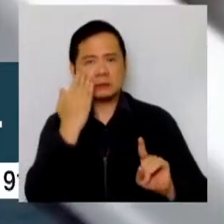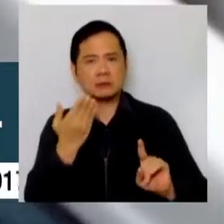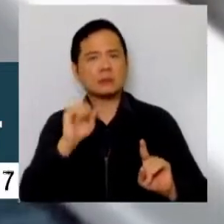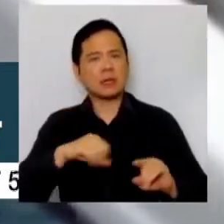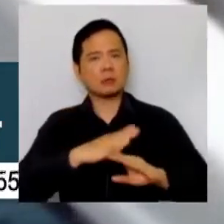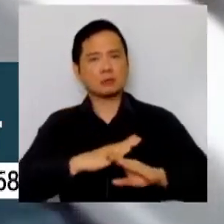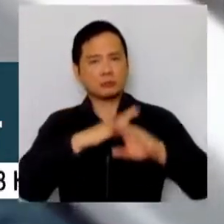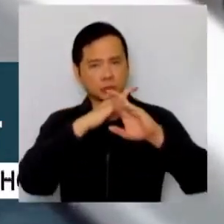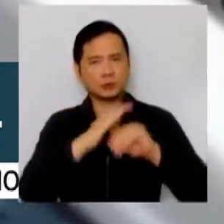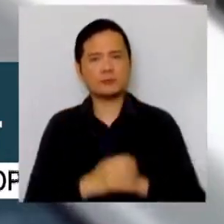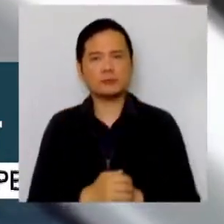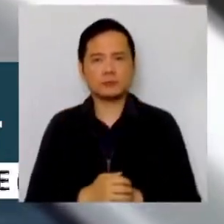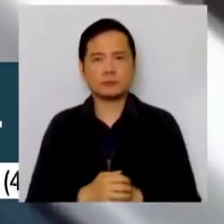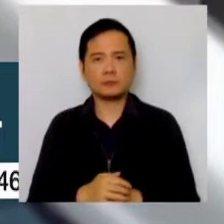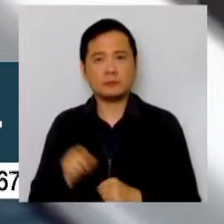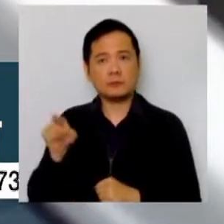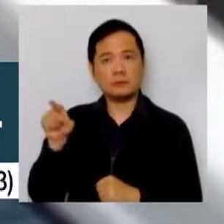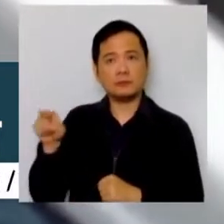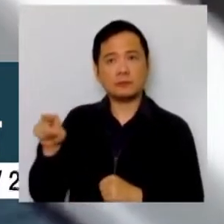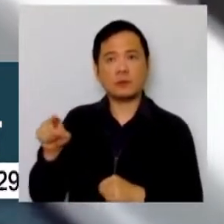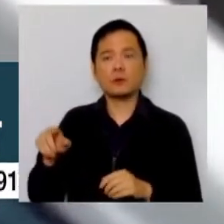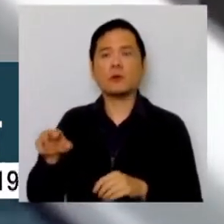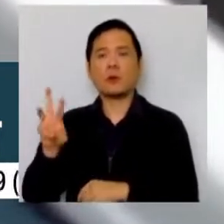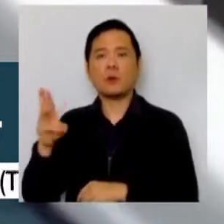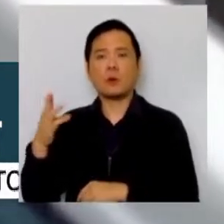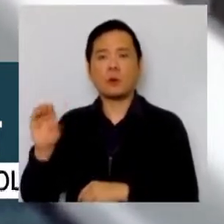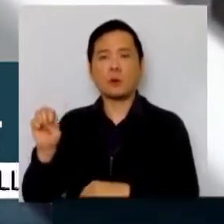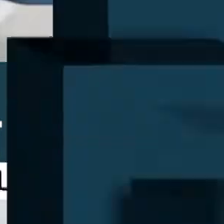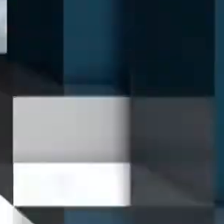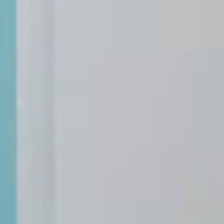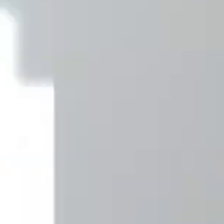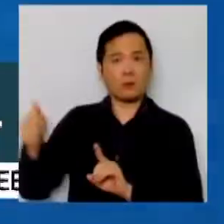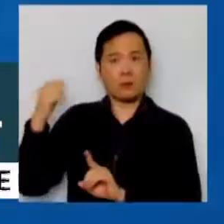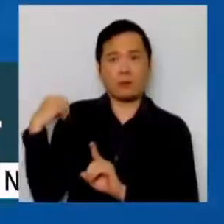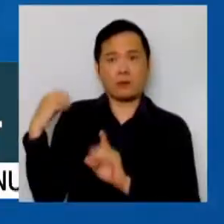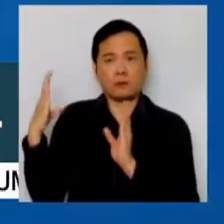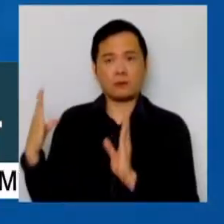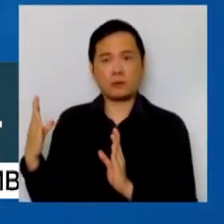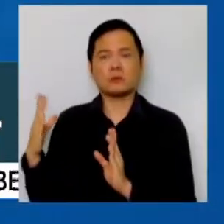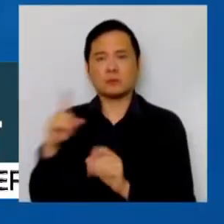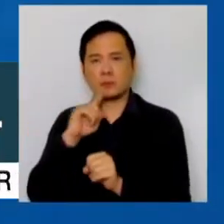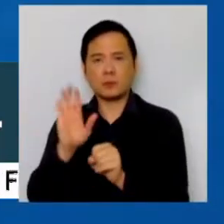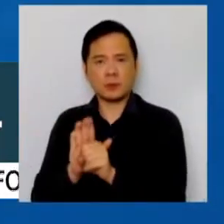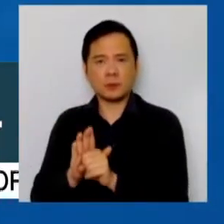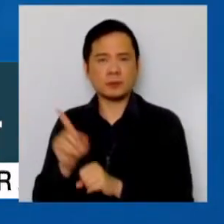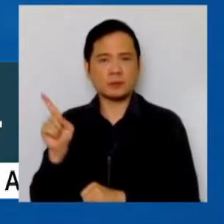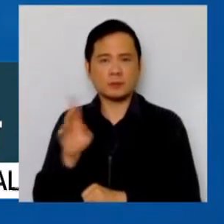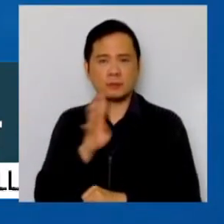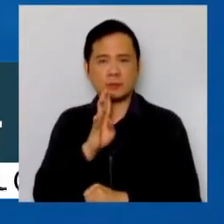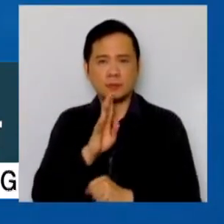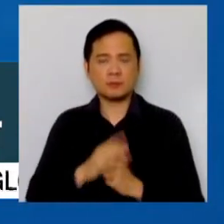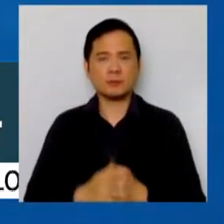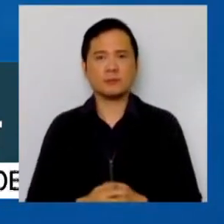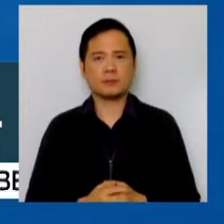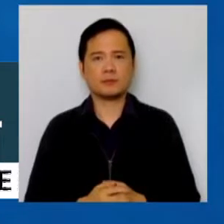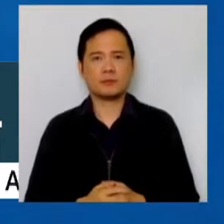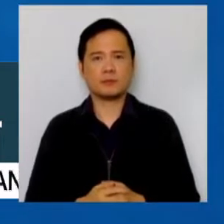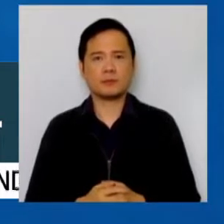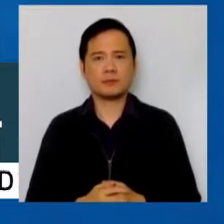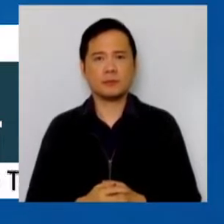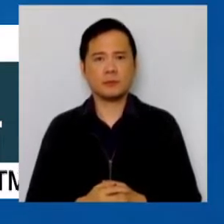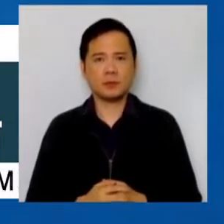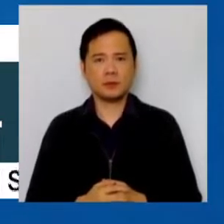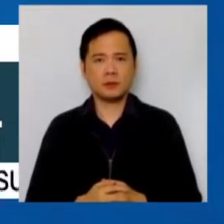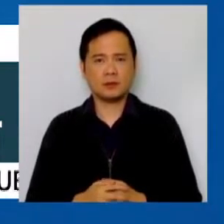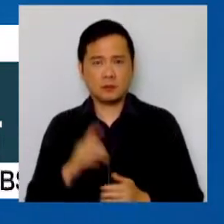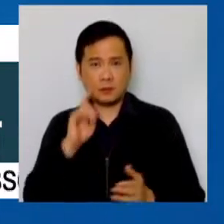assurance coming from an official of the World Health Organization. We have seen right now is what's going to